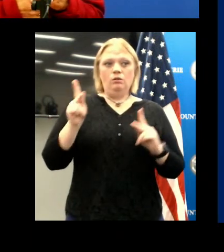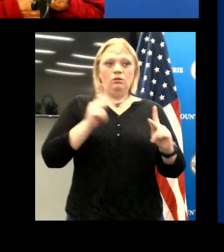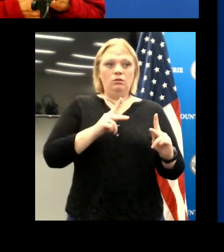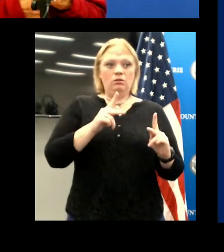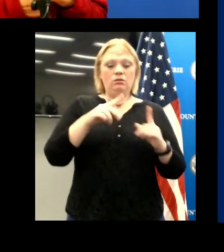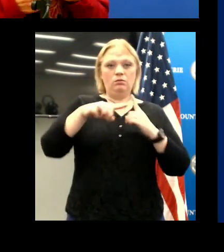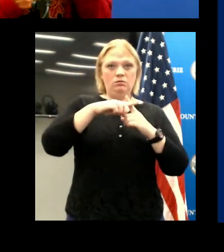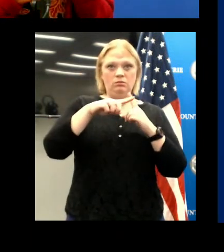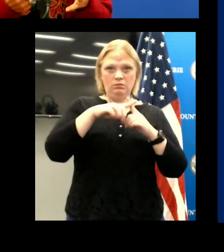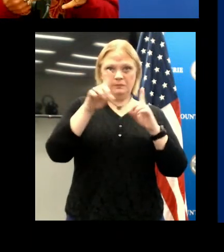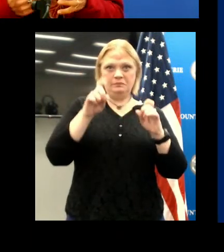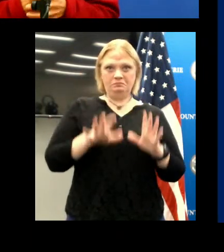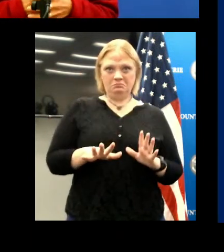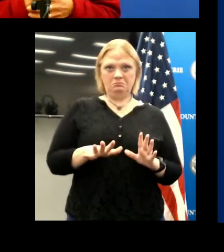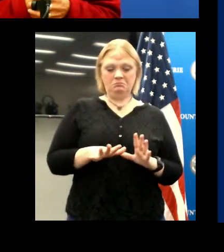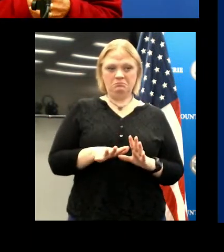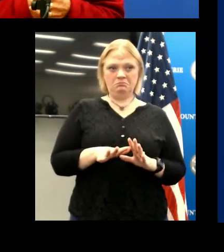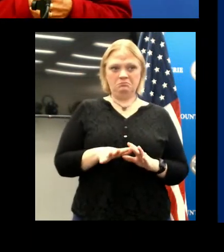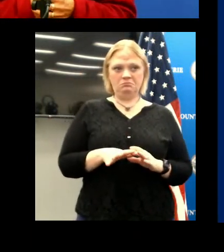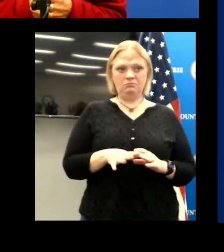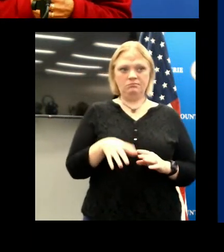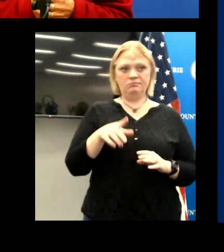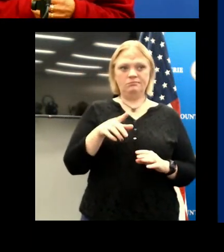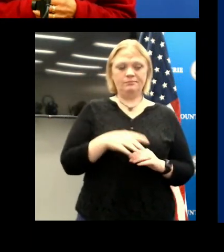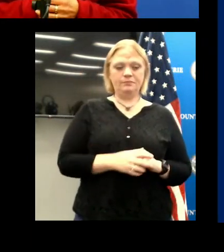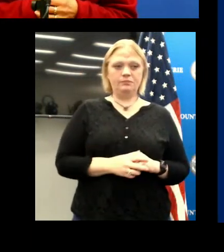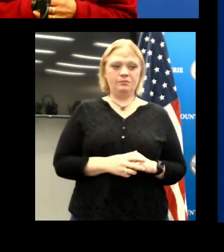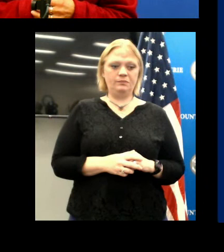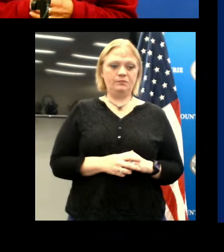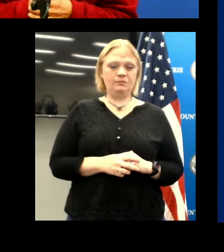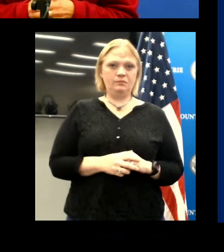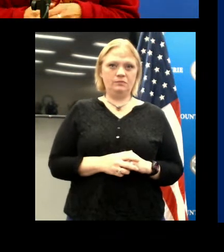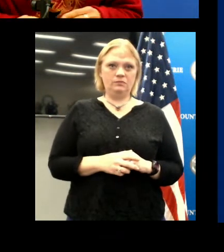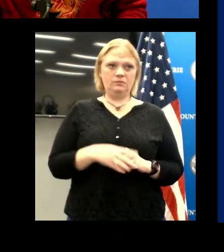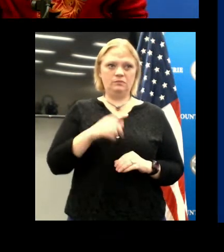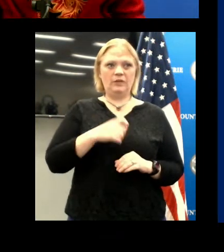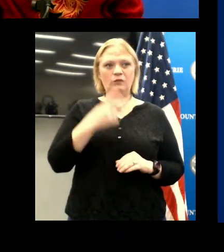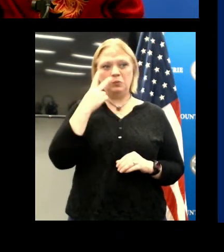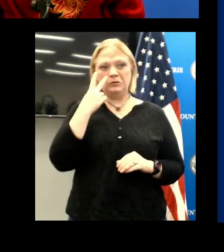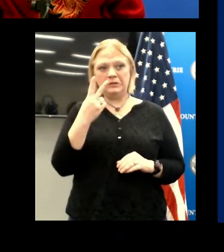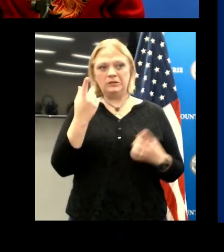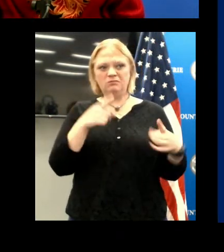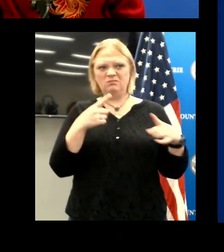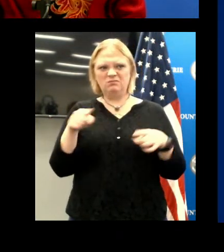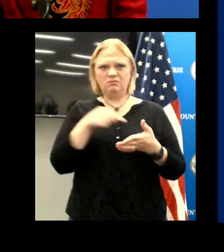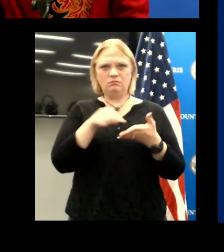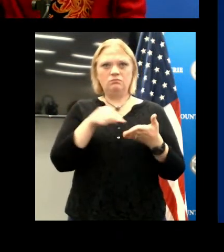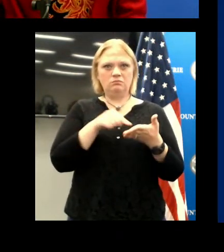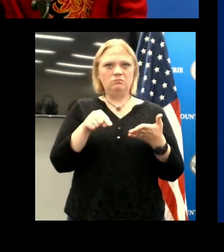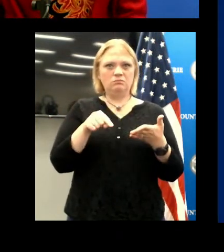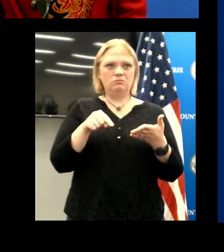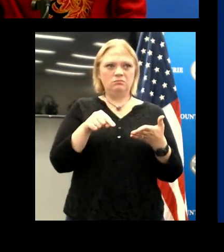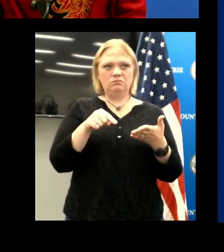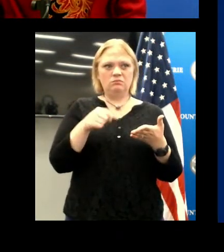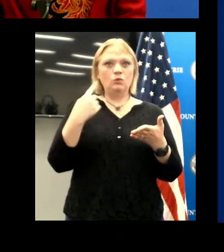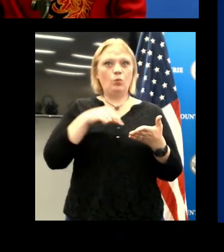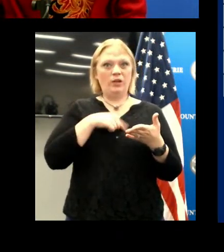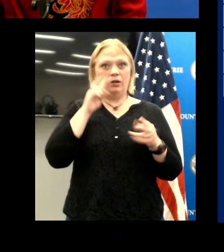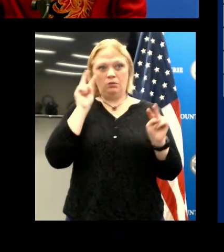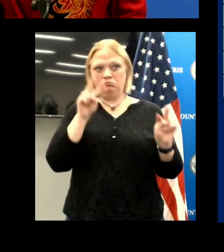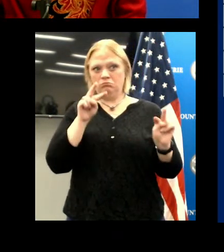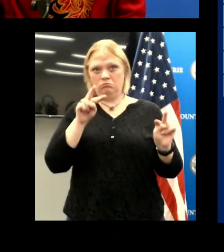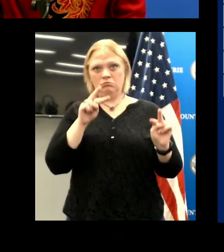positive tests, and we'll have to see what happens this week. We're about halfway through, but we are monitoring that.